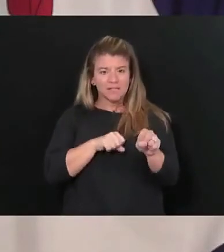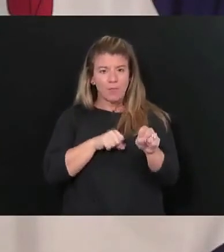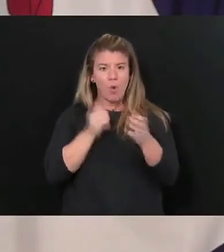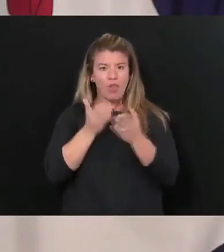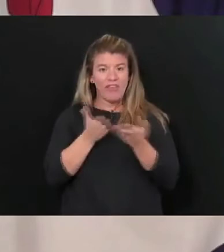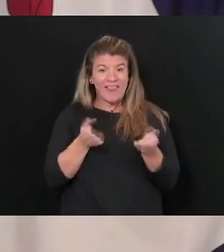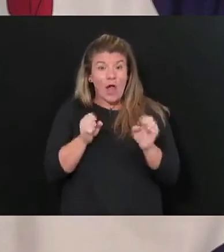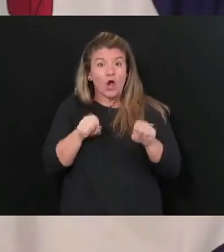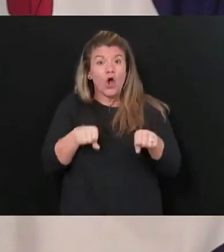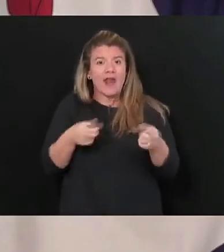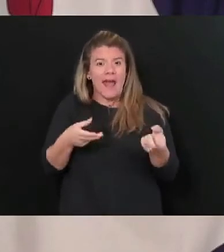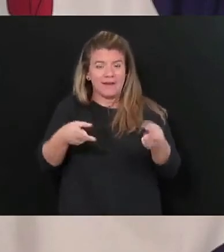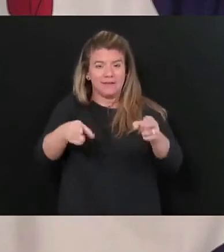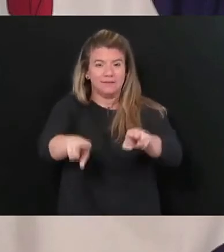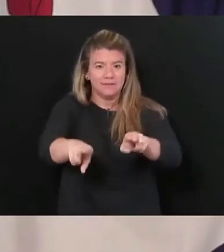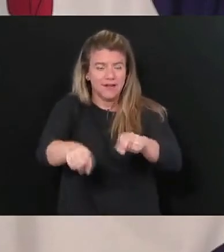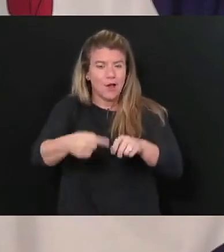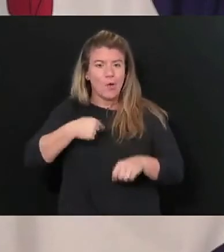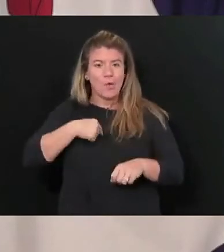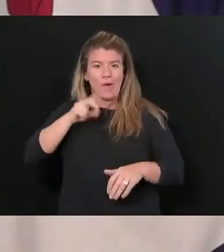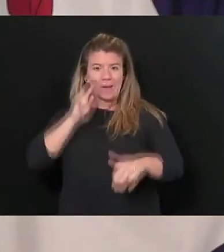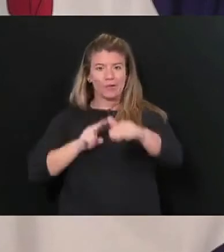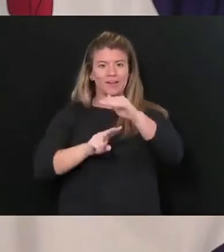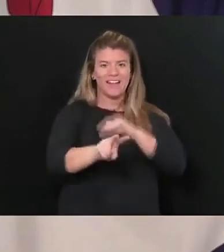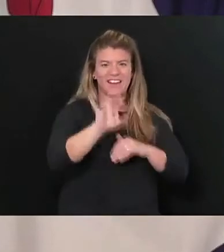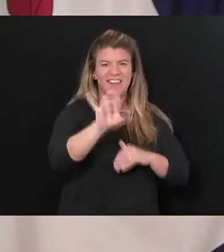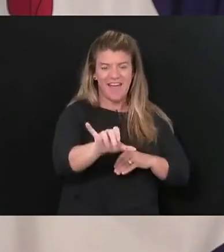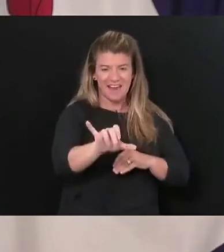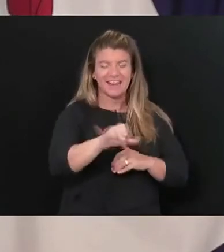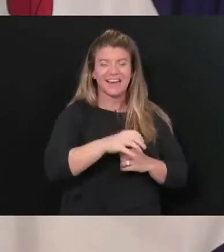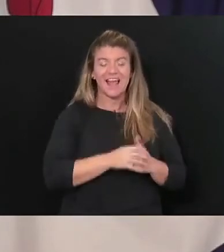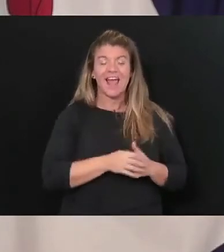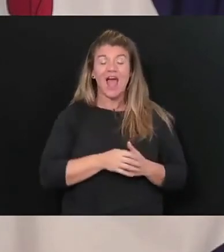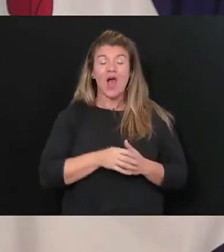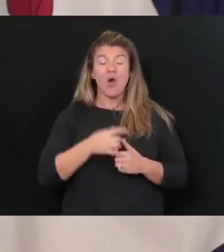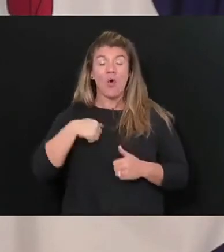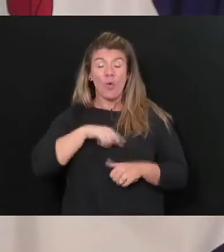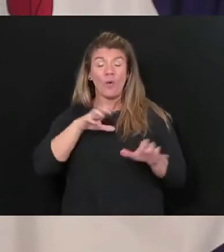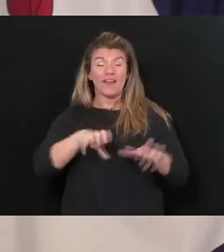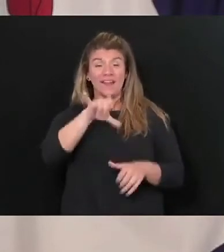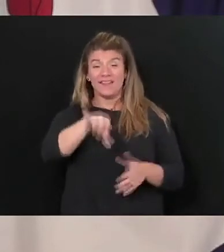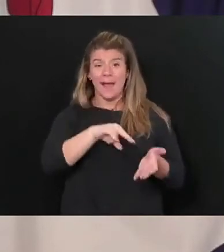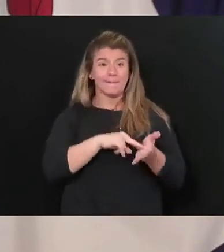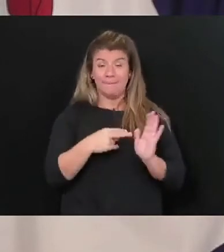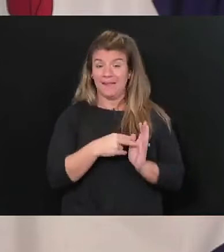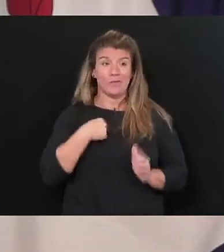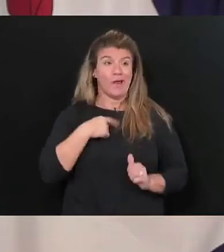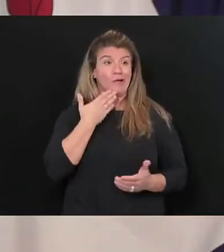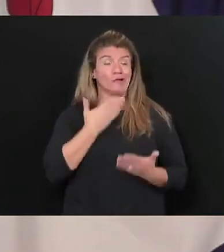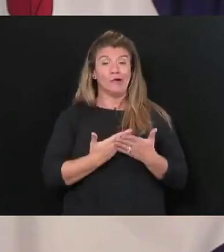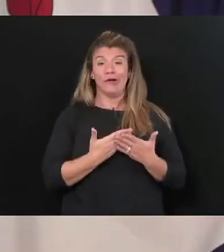possibility, you know, and so in doing so, you know, we're in great shape as far as,